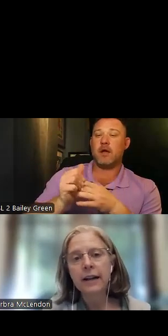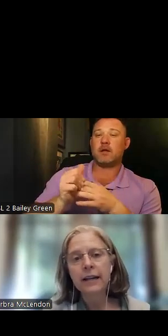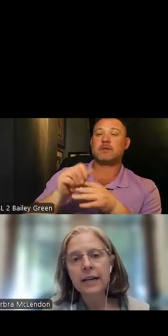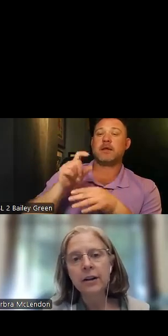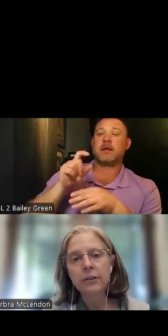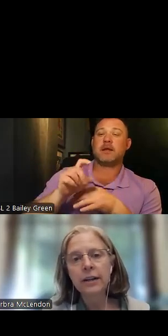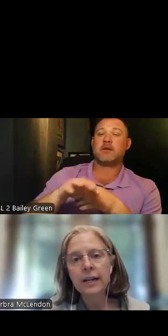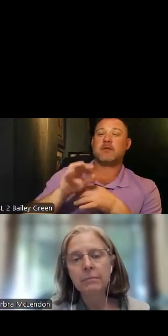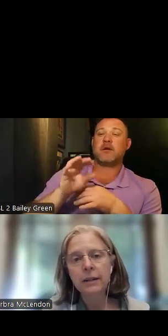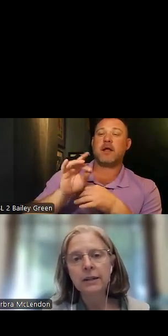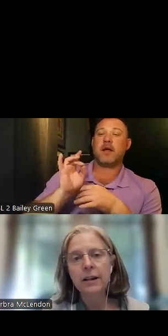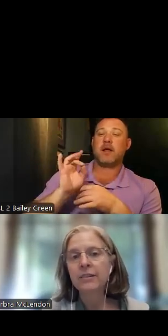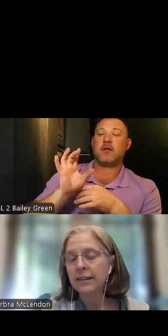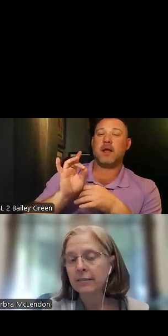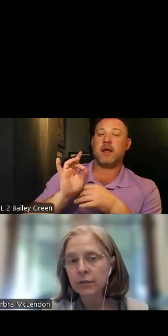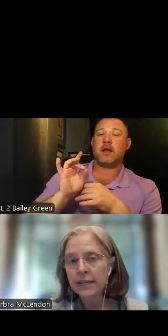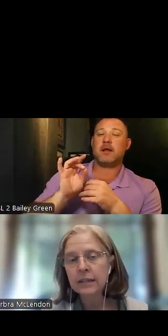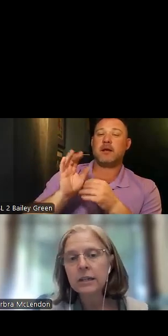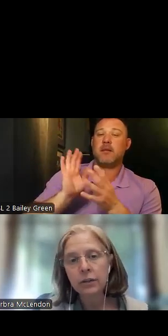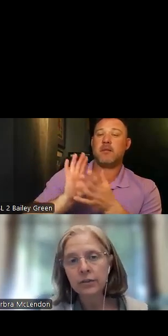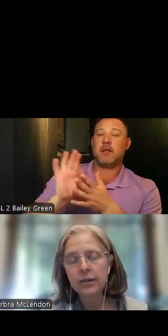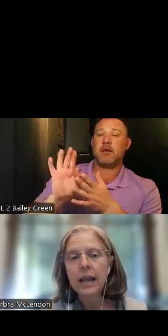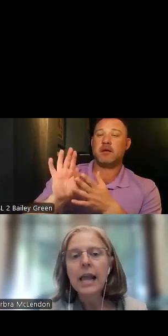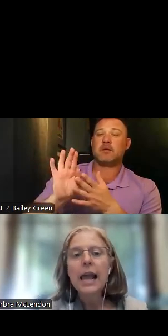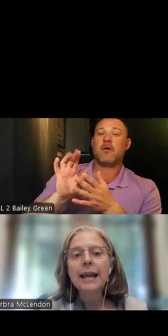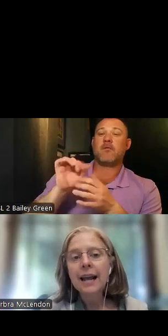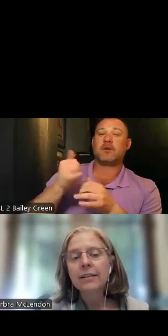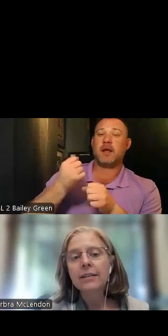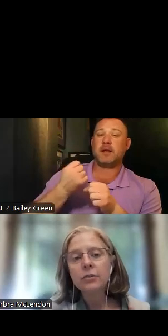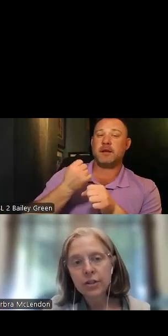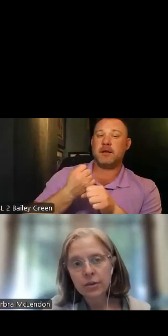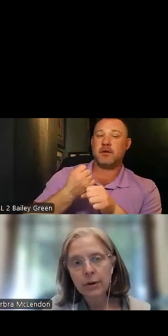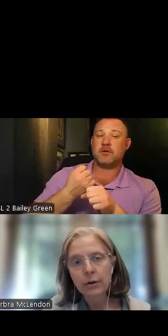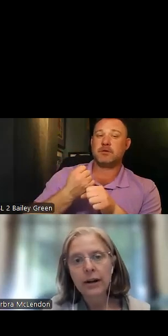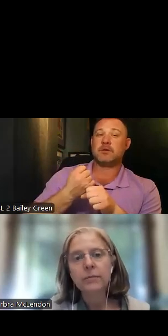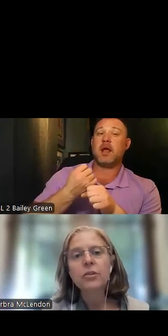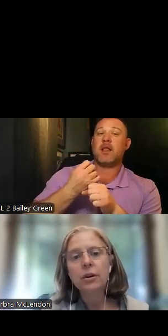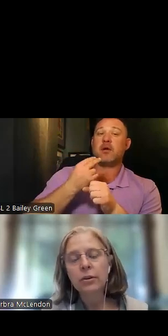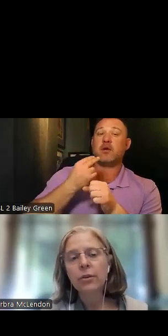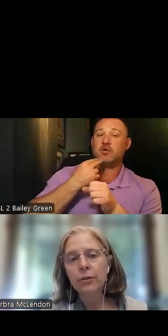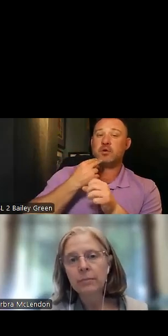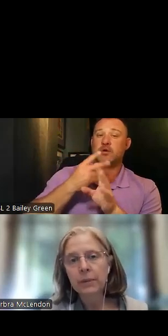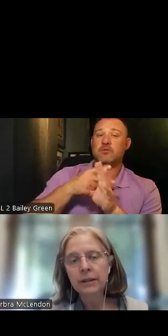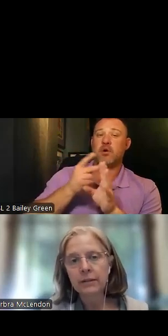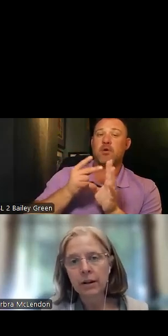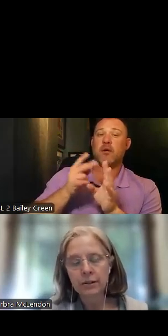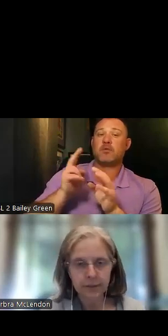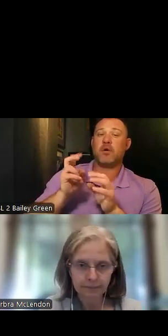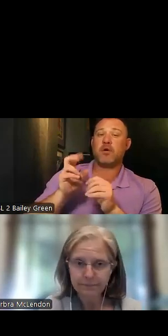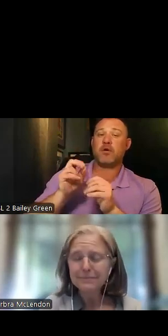need to find $880 billion. That is over 10 years. And out of the nutrition program, $230